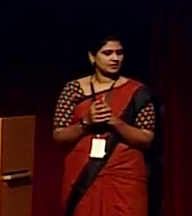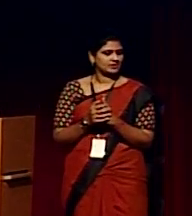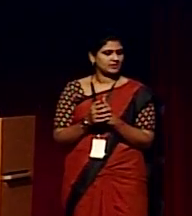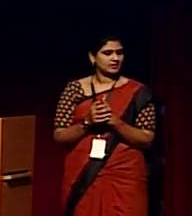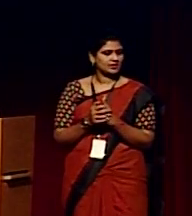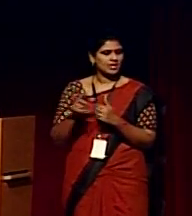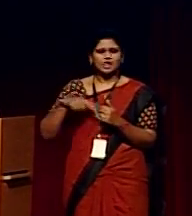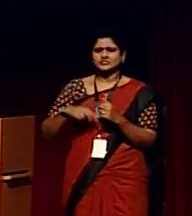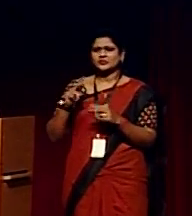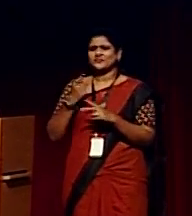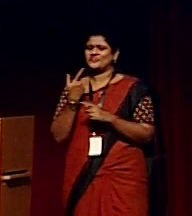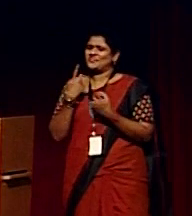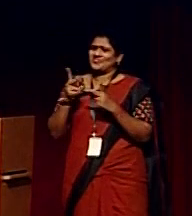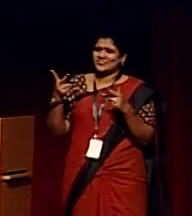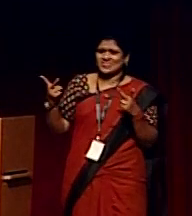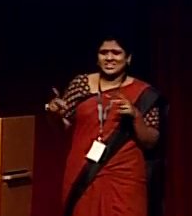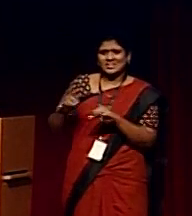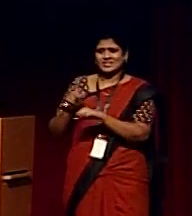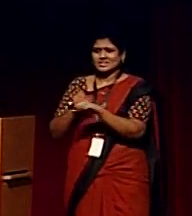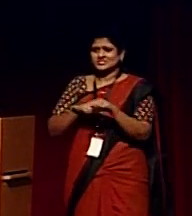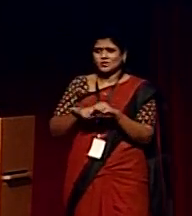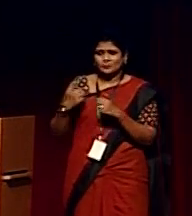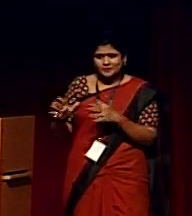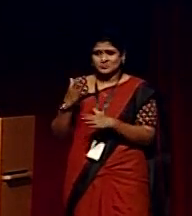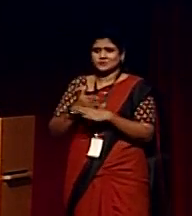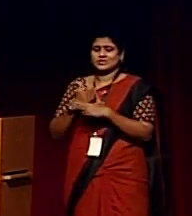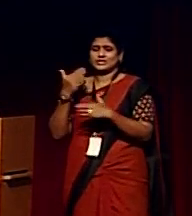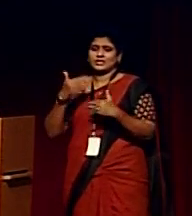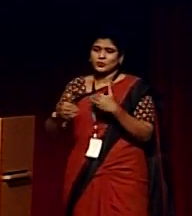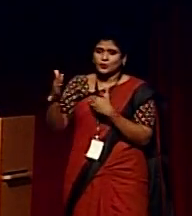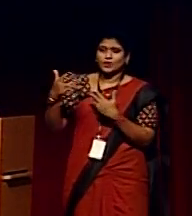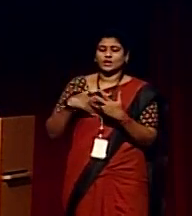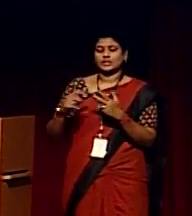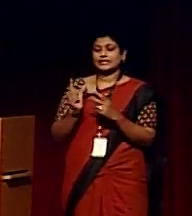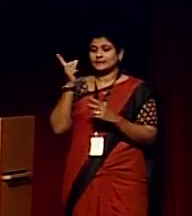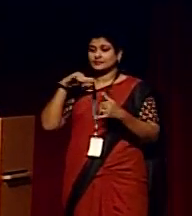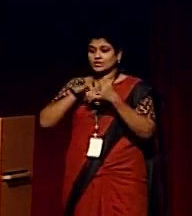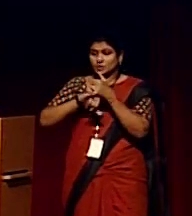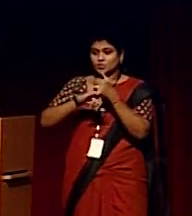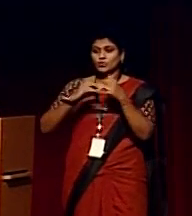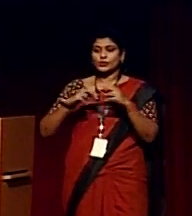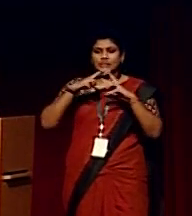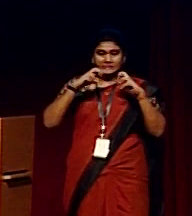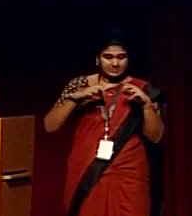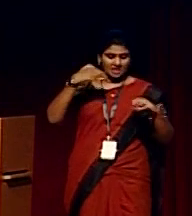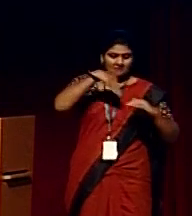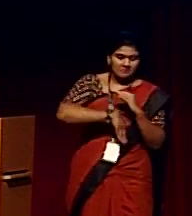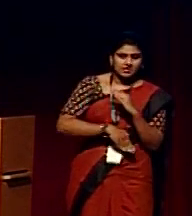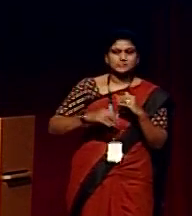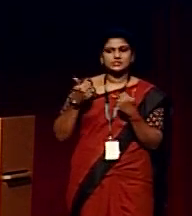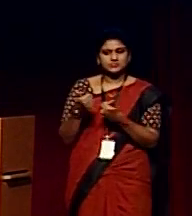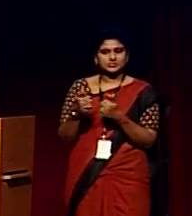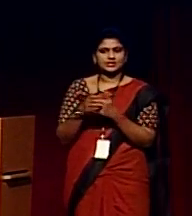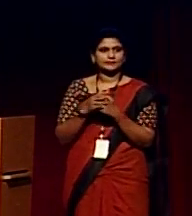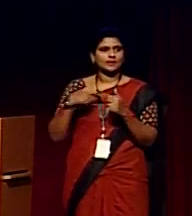Helix Opportunity, where we build UX research solutions. And I'm very happy that Neha